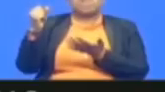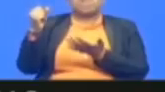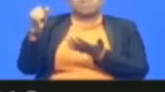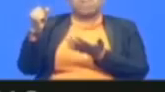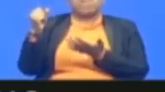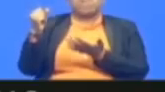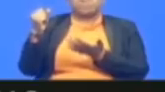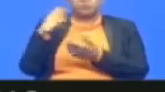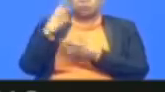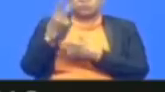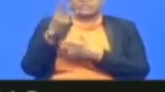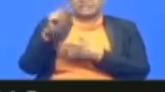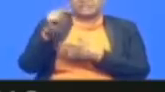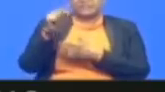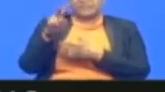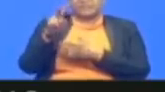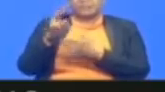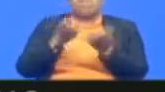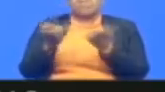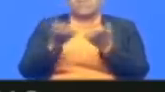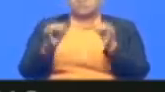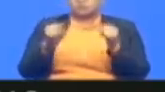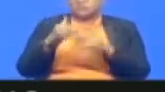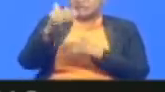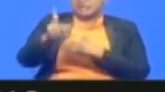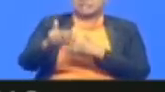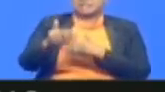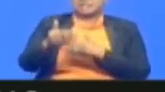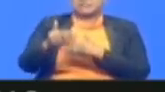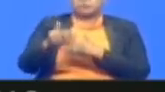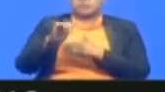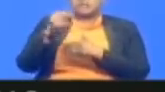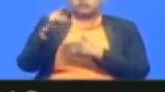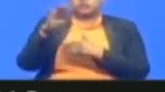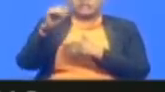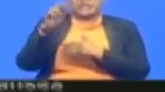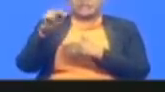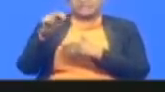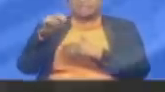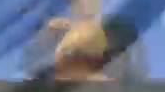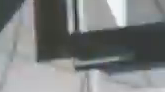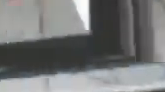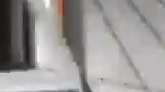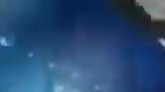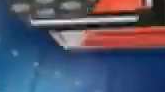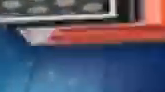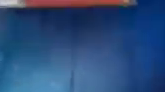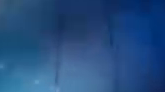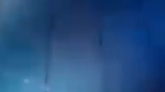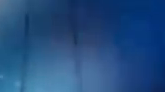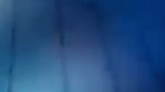You're watching NTV tonight. The business news is coming up next with Julian Zamboko. Don't go far.